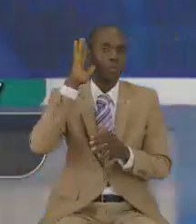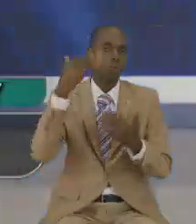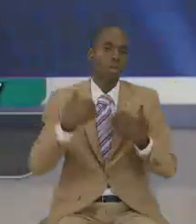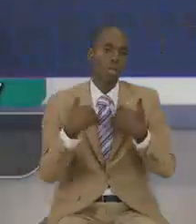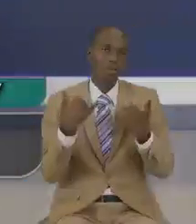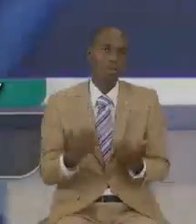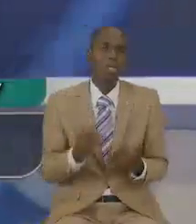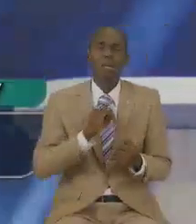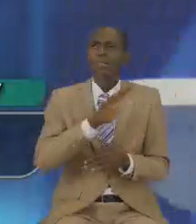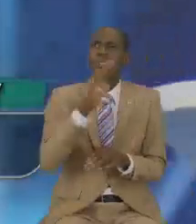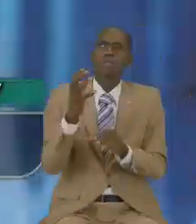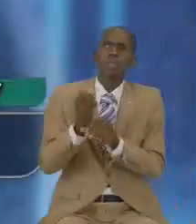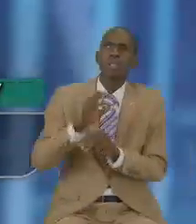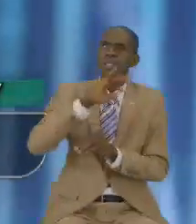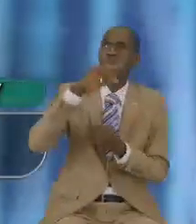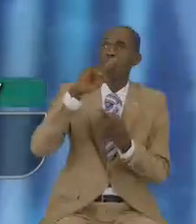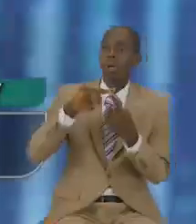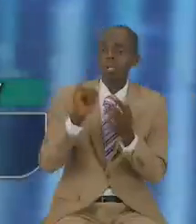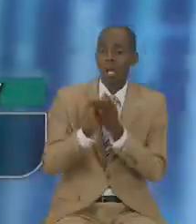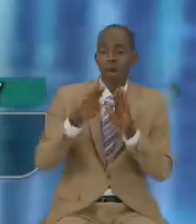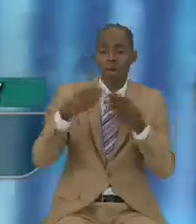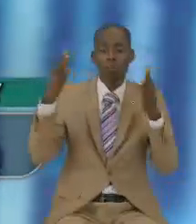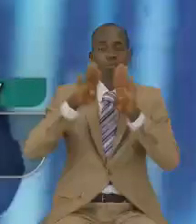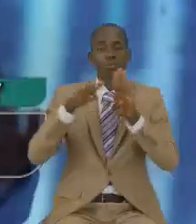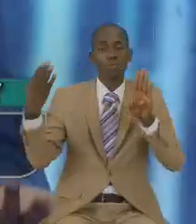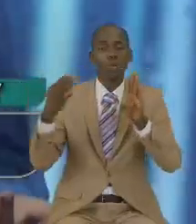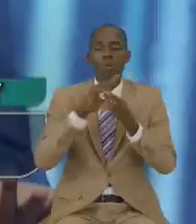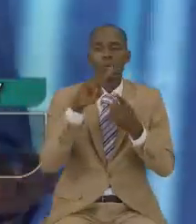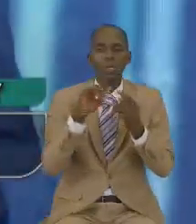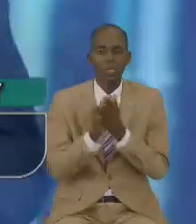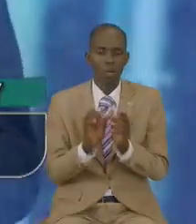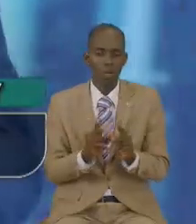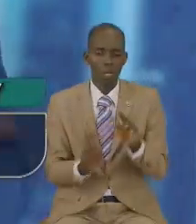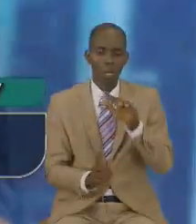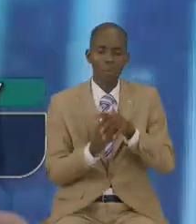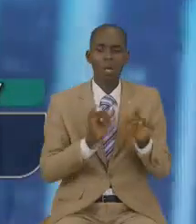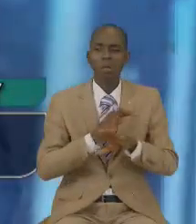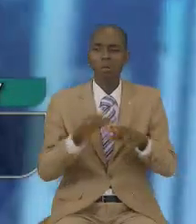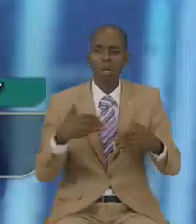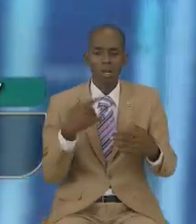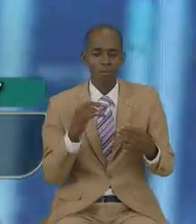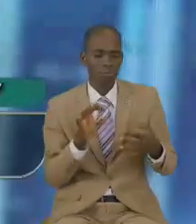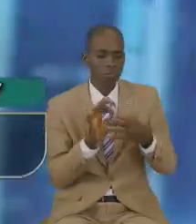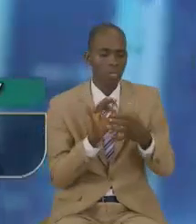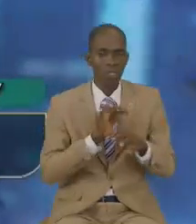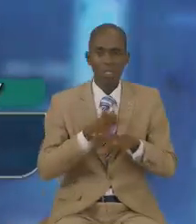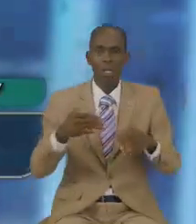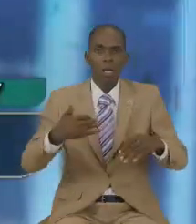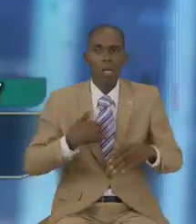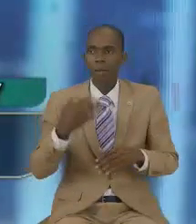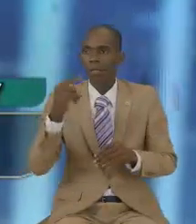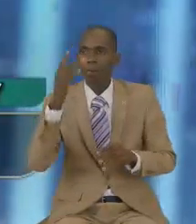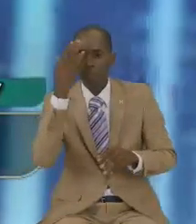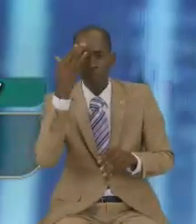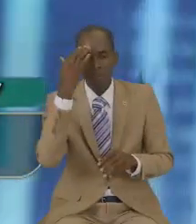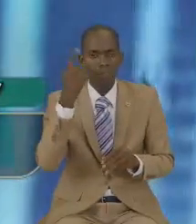to have that open door and that opportunity. I don't have the connection. I don't have the long leg. I don't have the contact. Today,